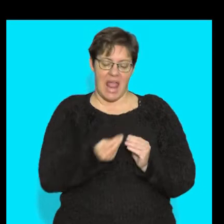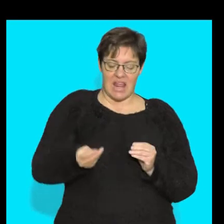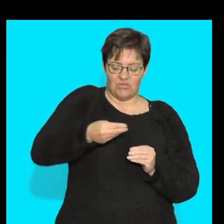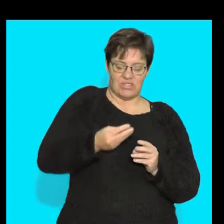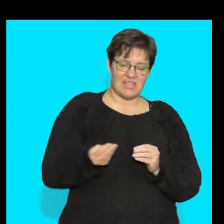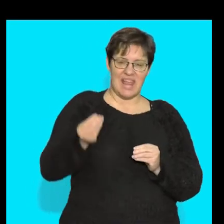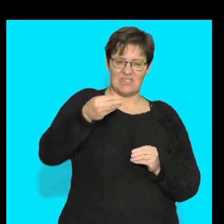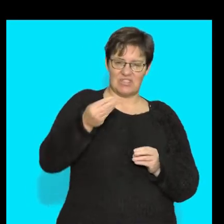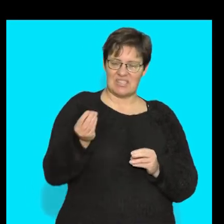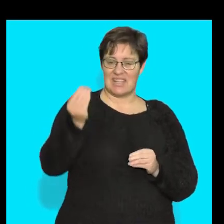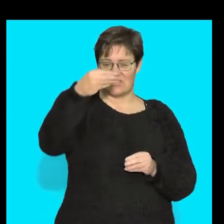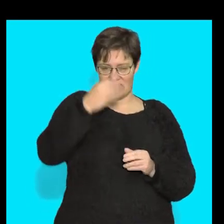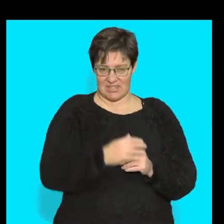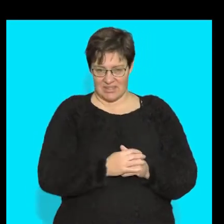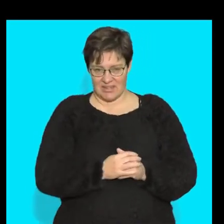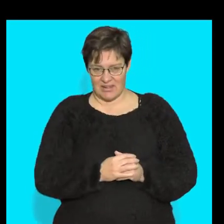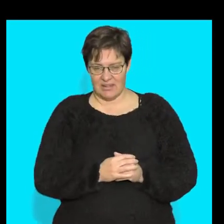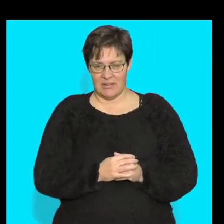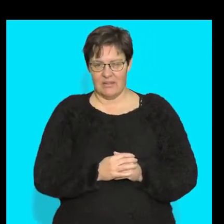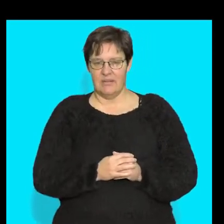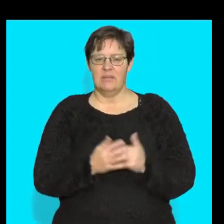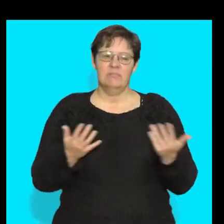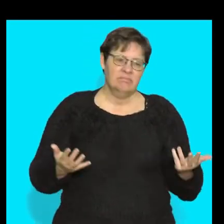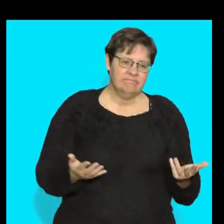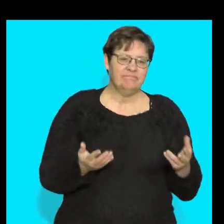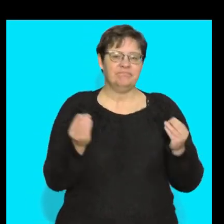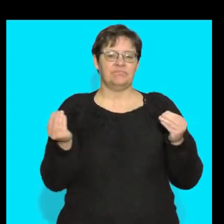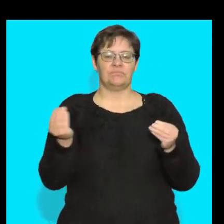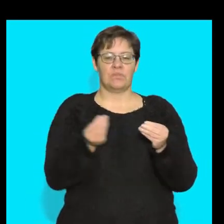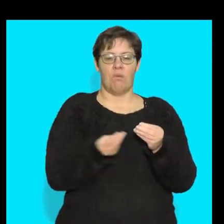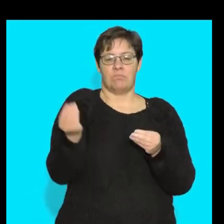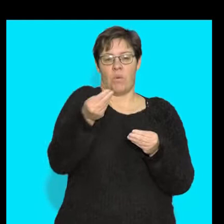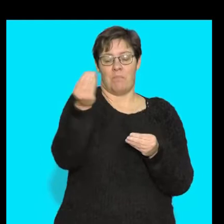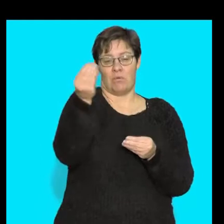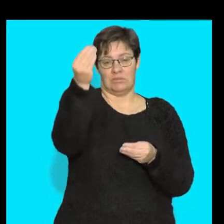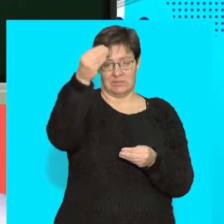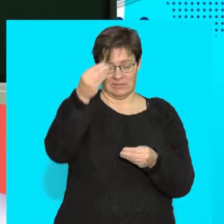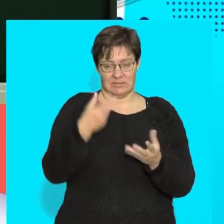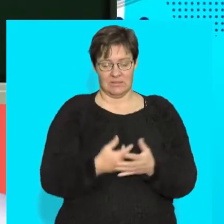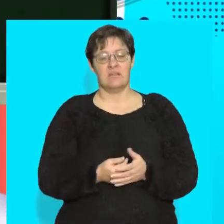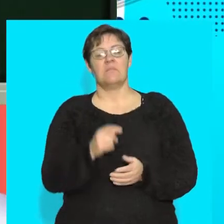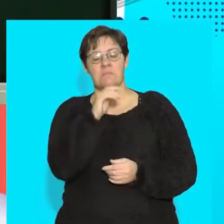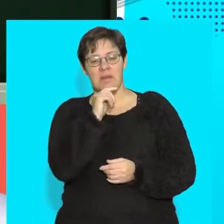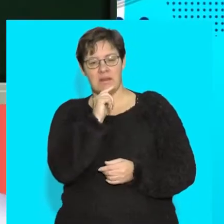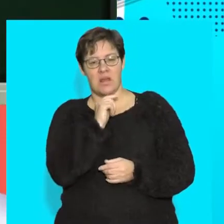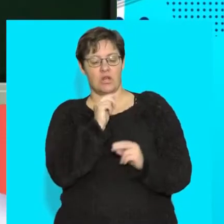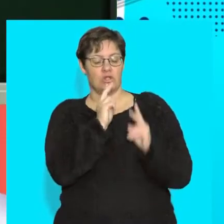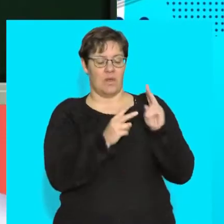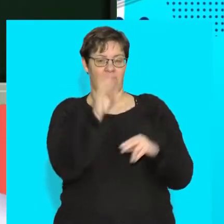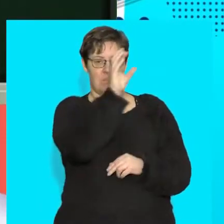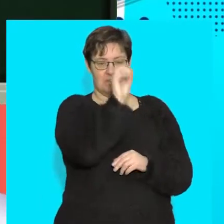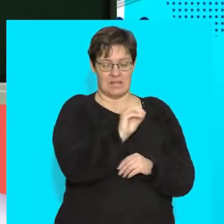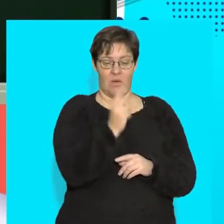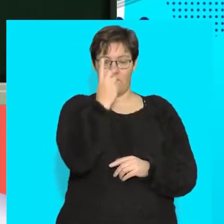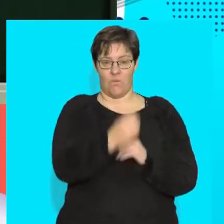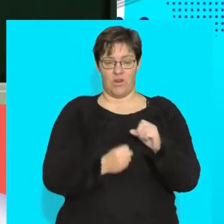that whenever you are given a compound interest investment option, it means if I say 12% per